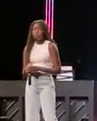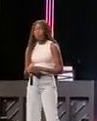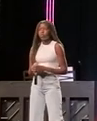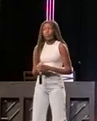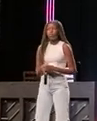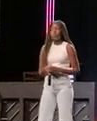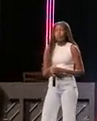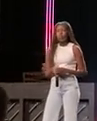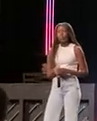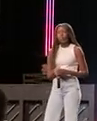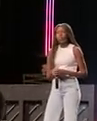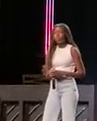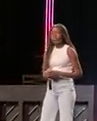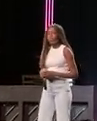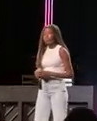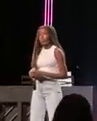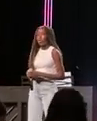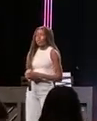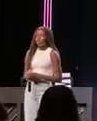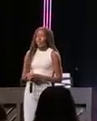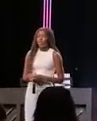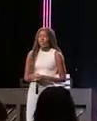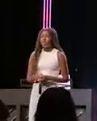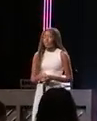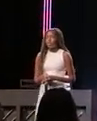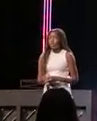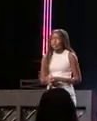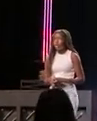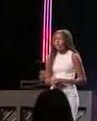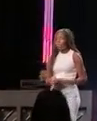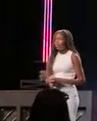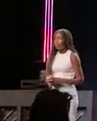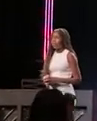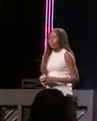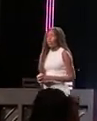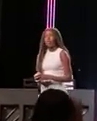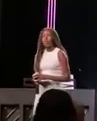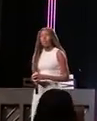Shepherd, and he is everything.